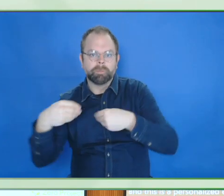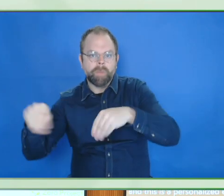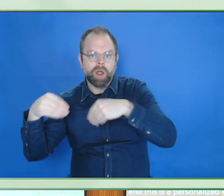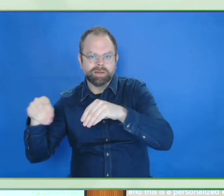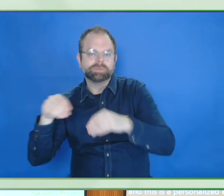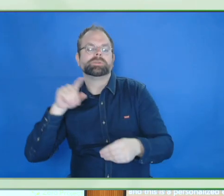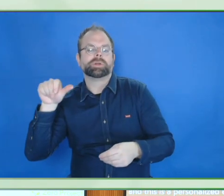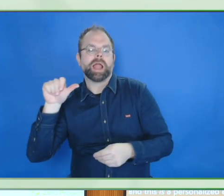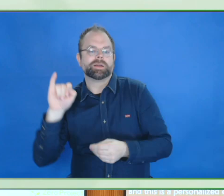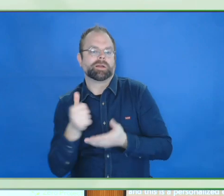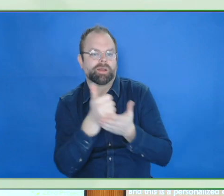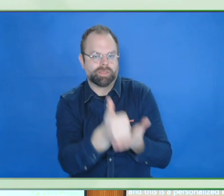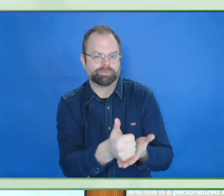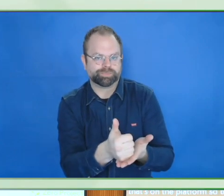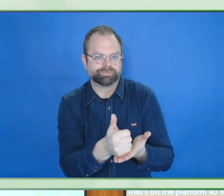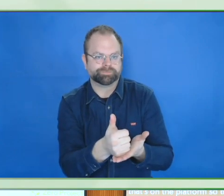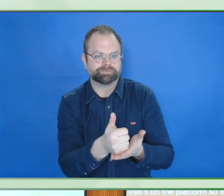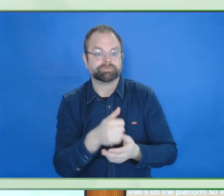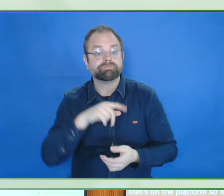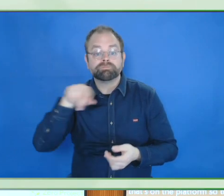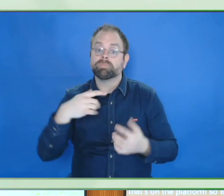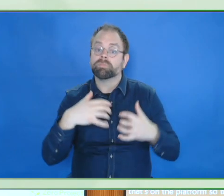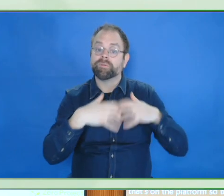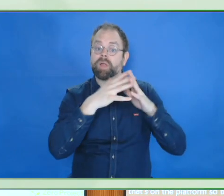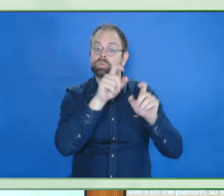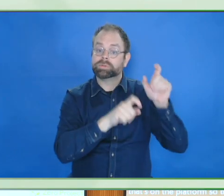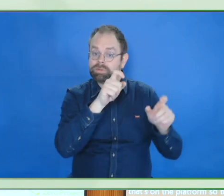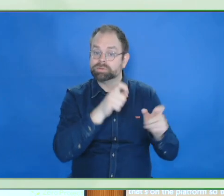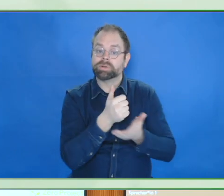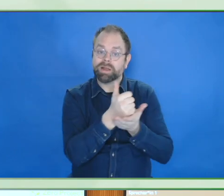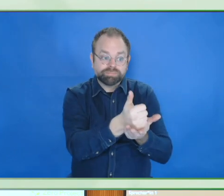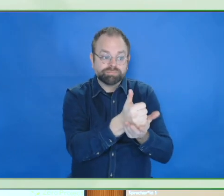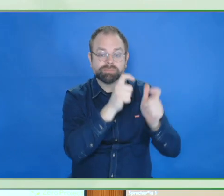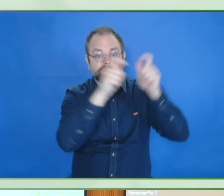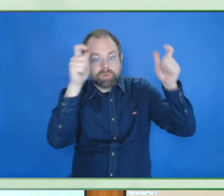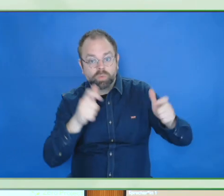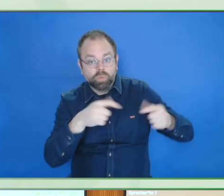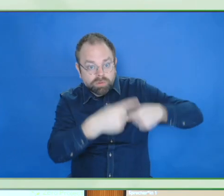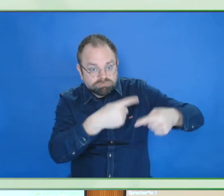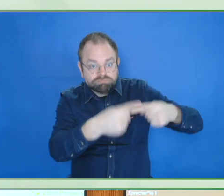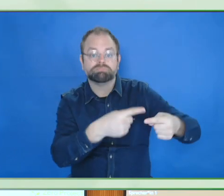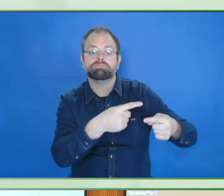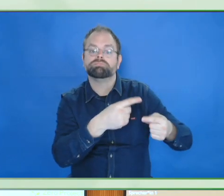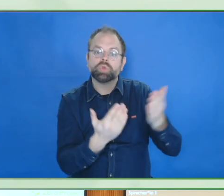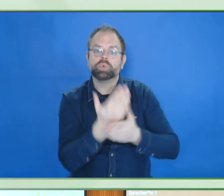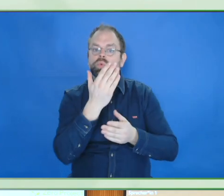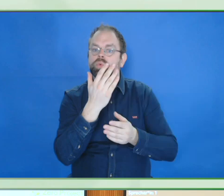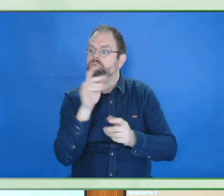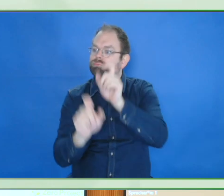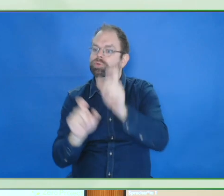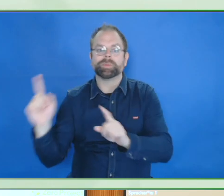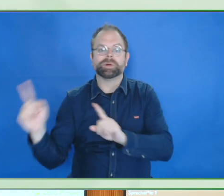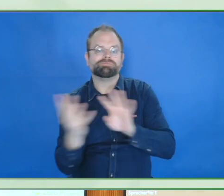a personal sort of consultant helping them to get there as fast as possible. And we, as an ESO, can deliver this at a huge scale.